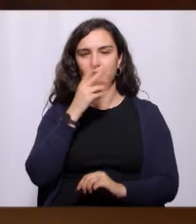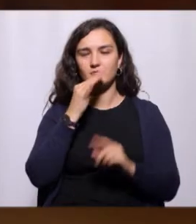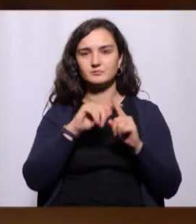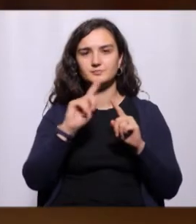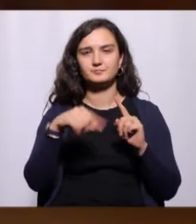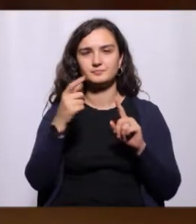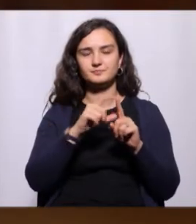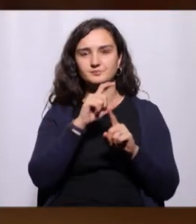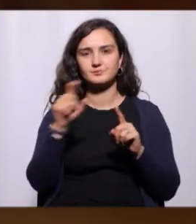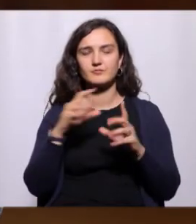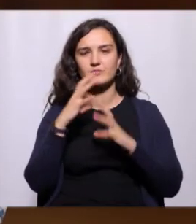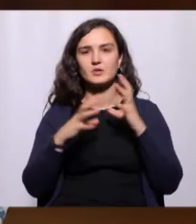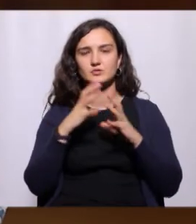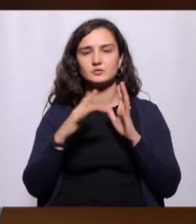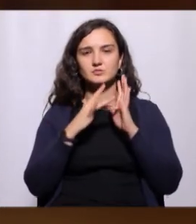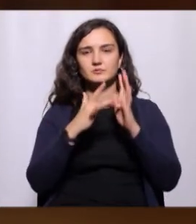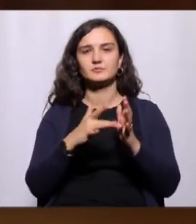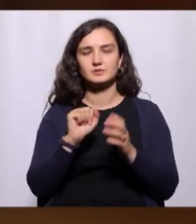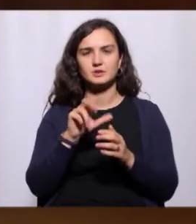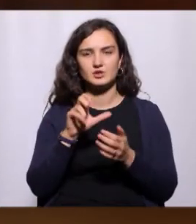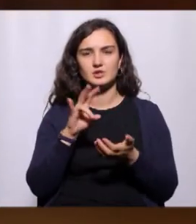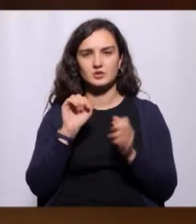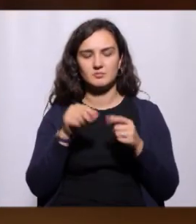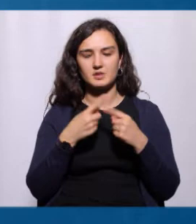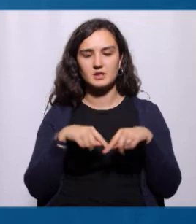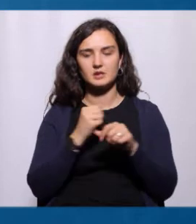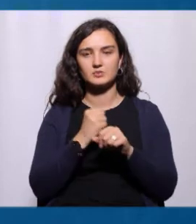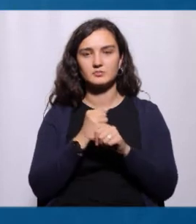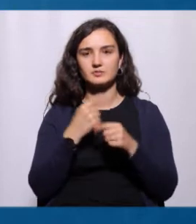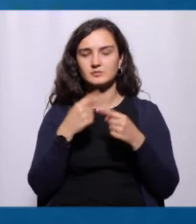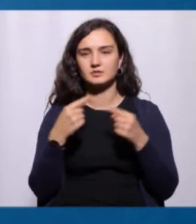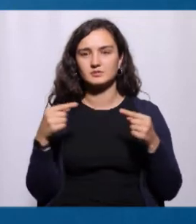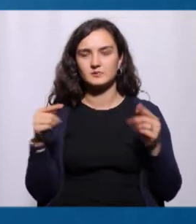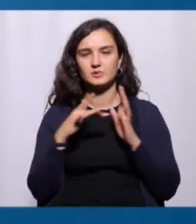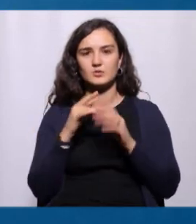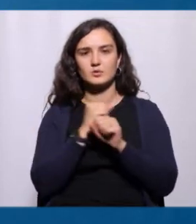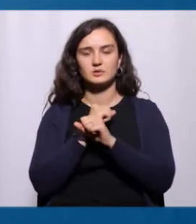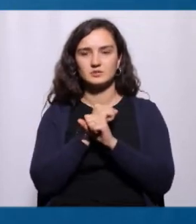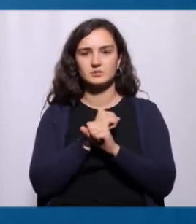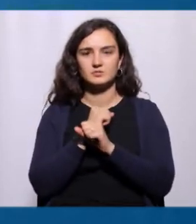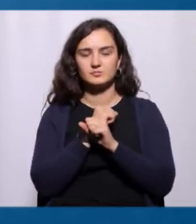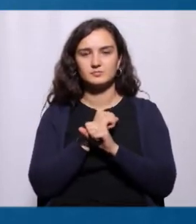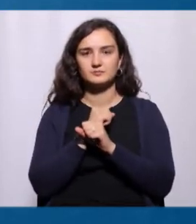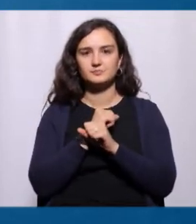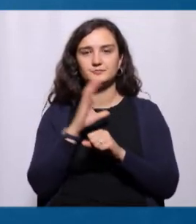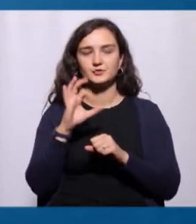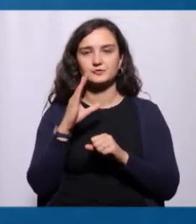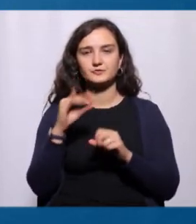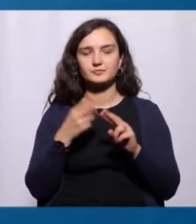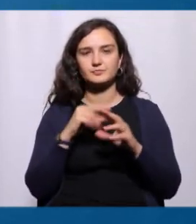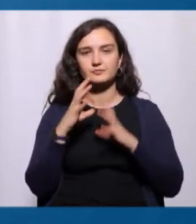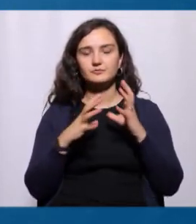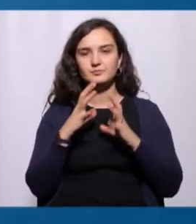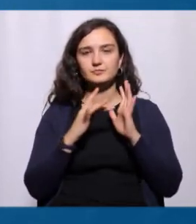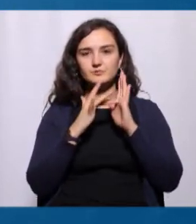now. International travel agencies can organize any kind of holiday. Well, Ms. Sophie,